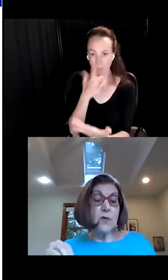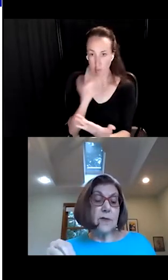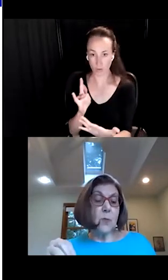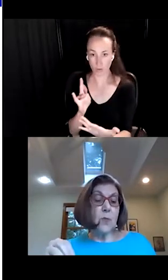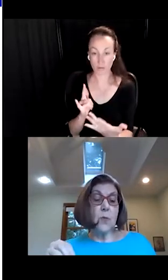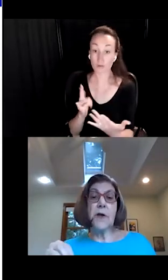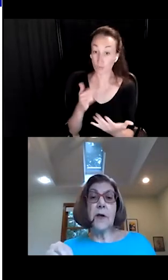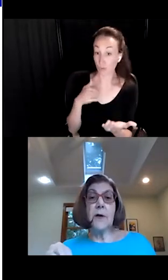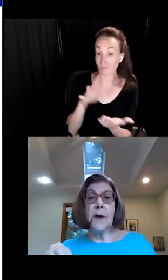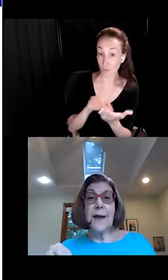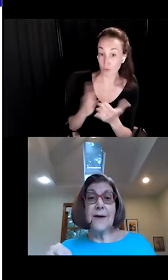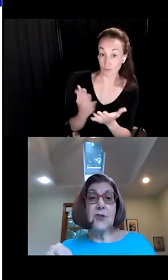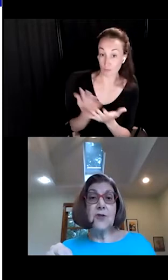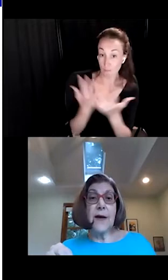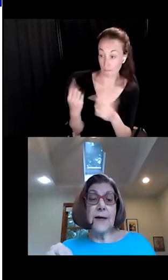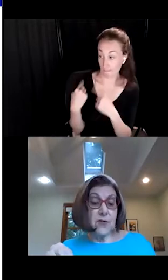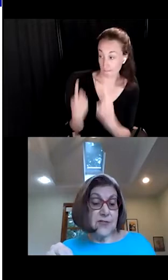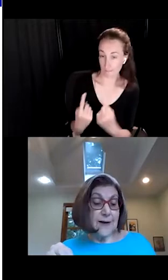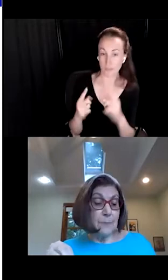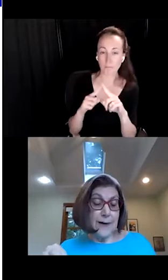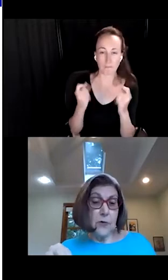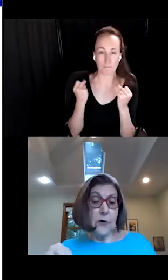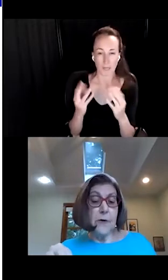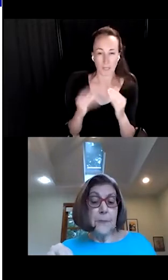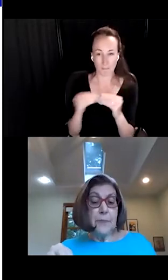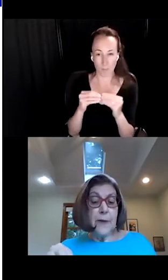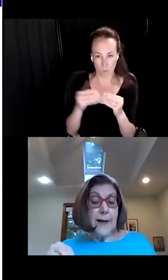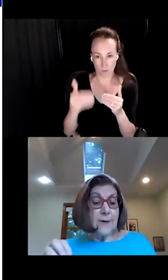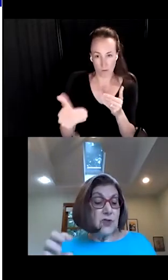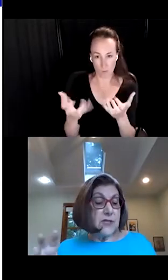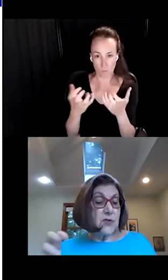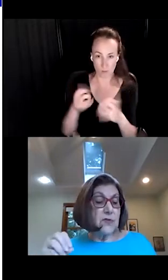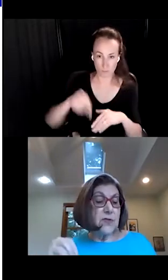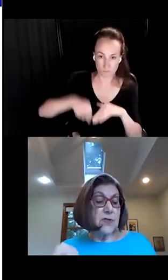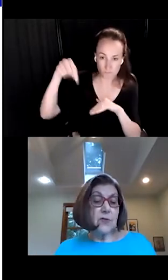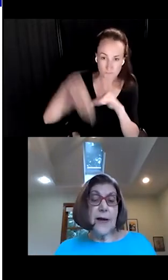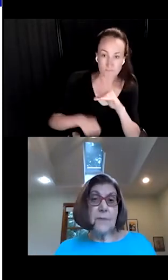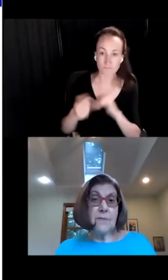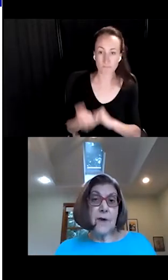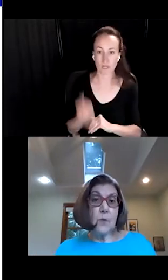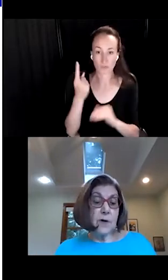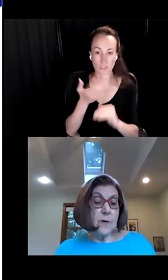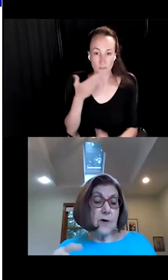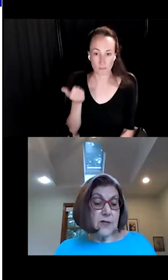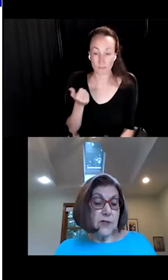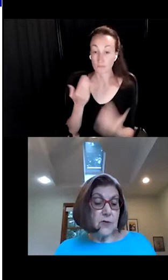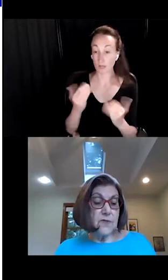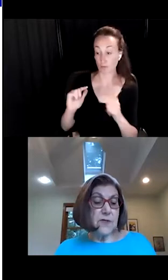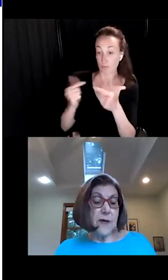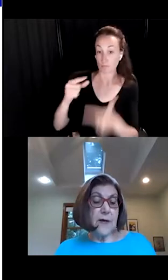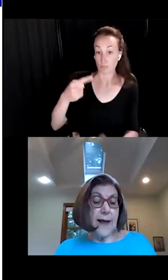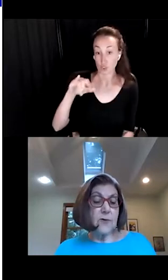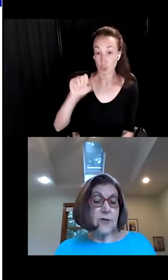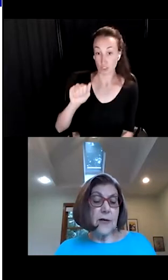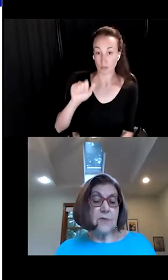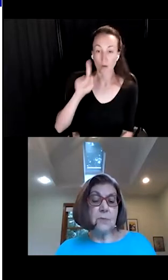many more that we're working on right now to try to understand better. Now, Gina is going to describe the framework that we're actually using